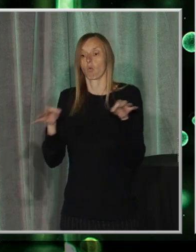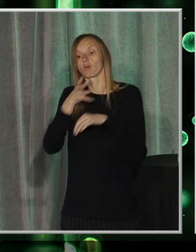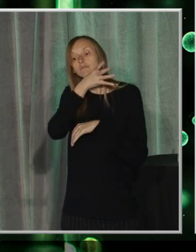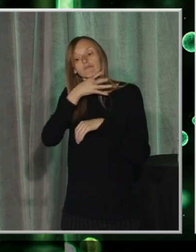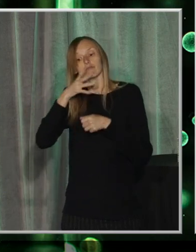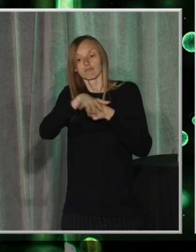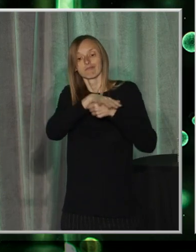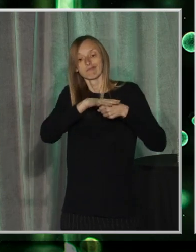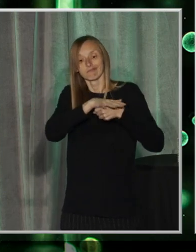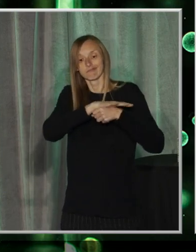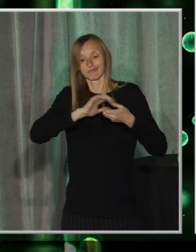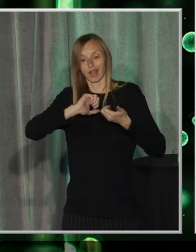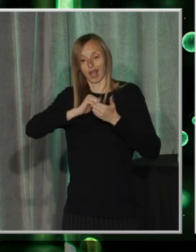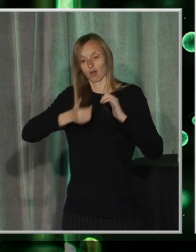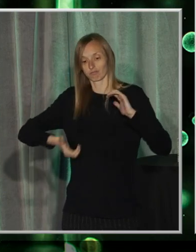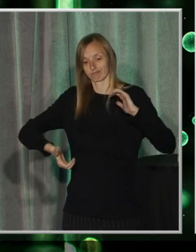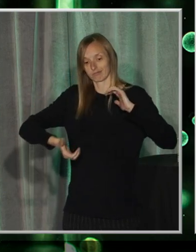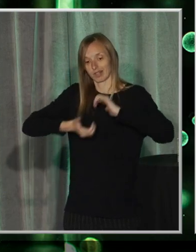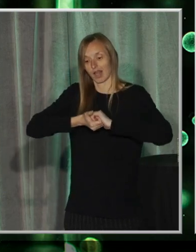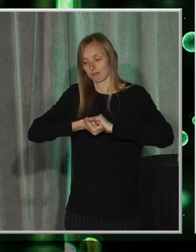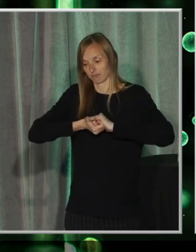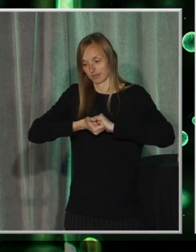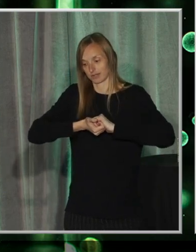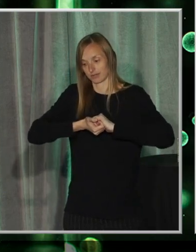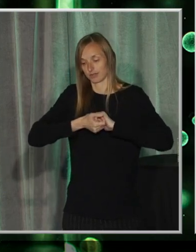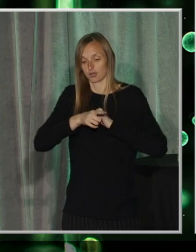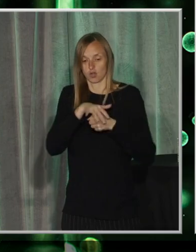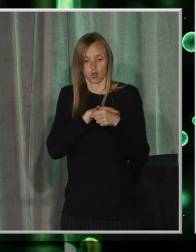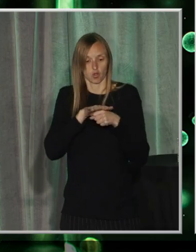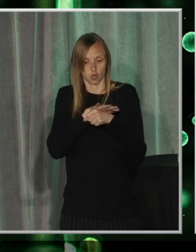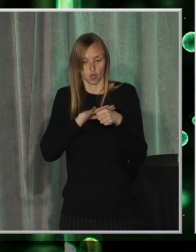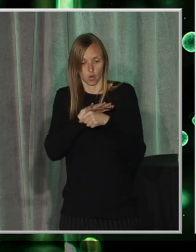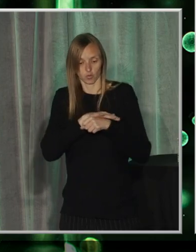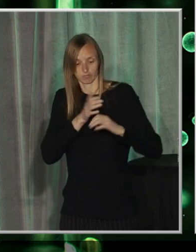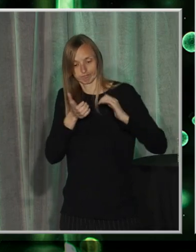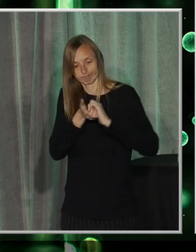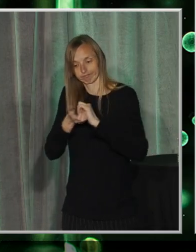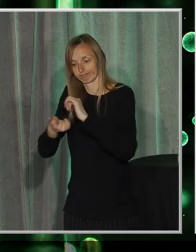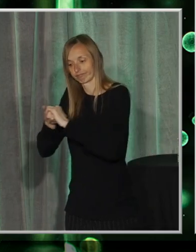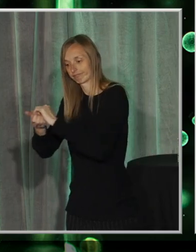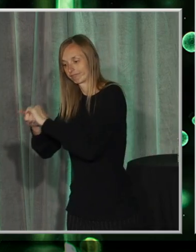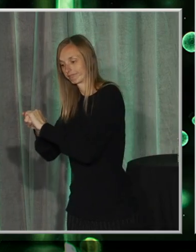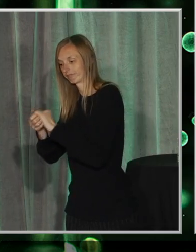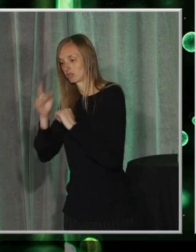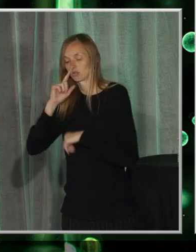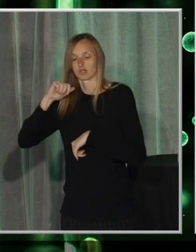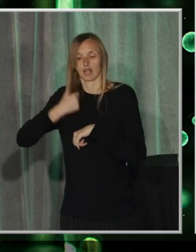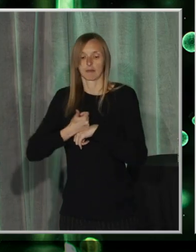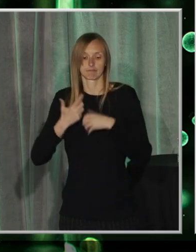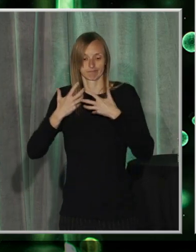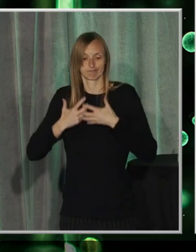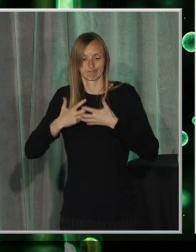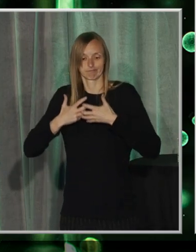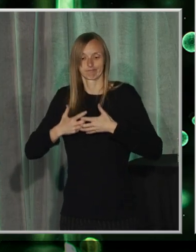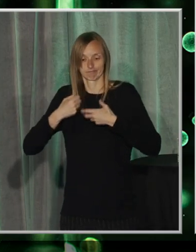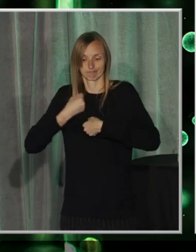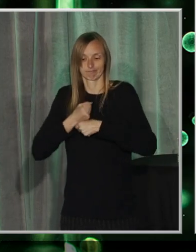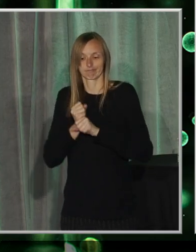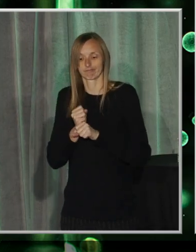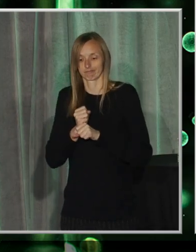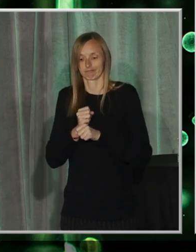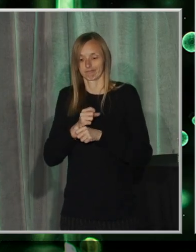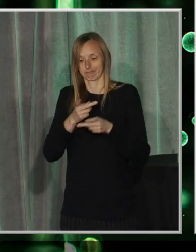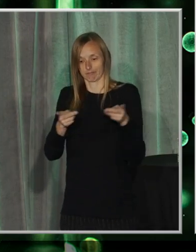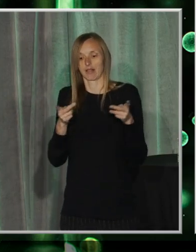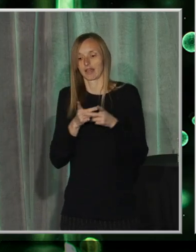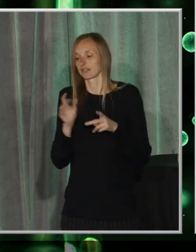regions by collaborating closely with local partners to establish manufacturing facilities, just like what